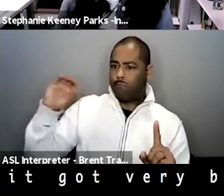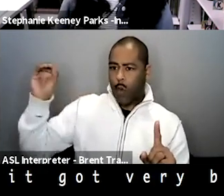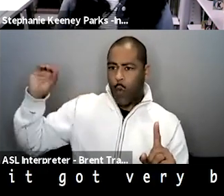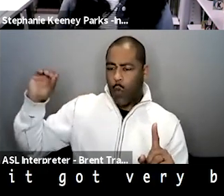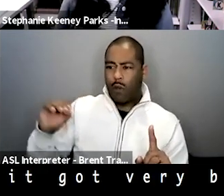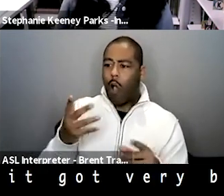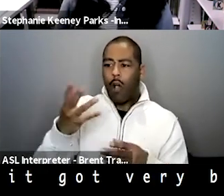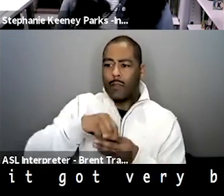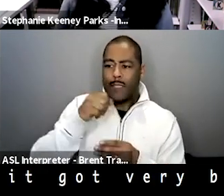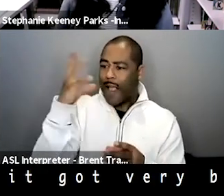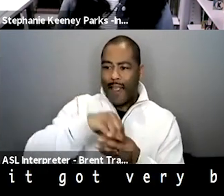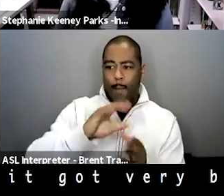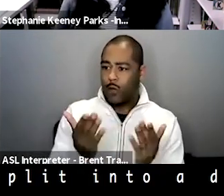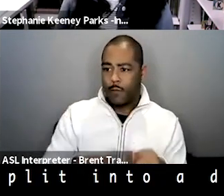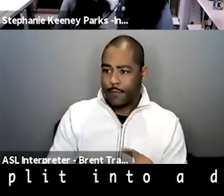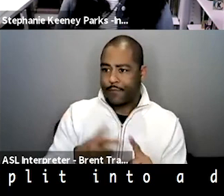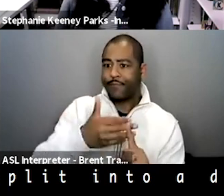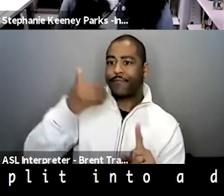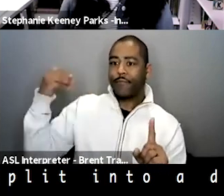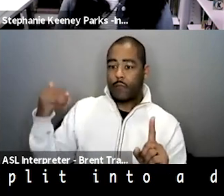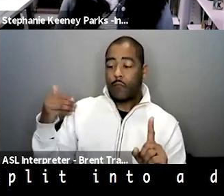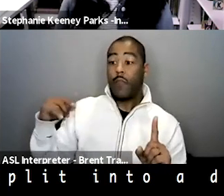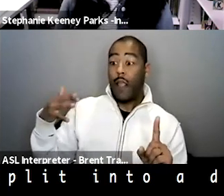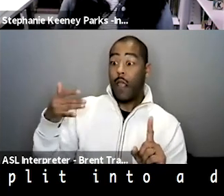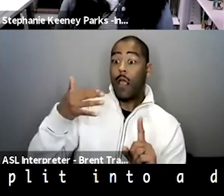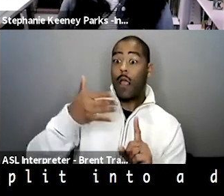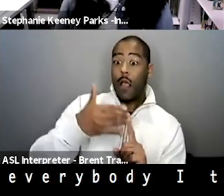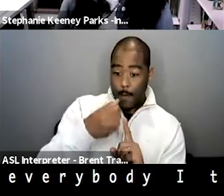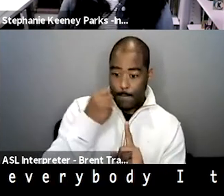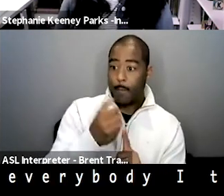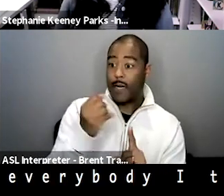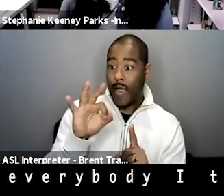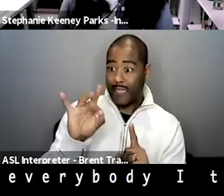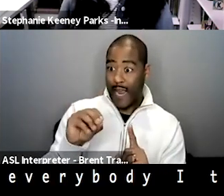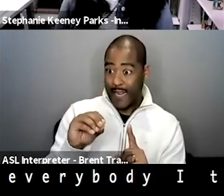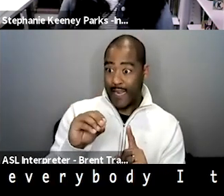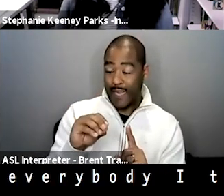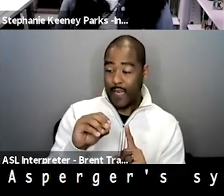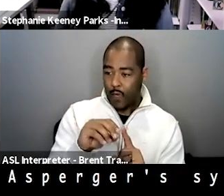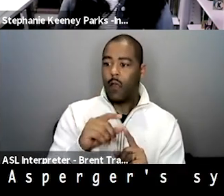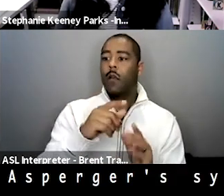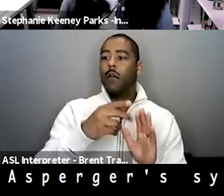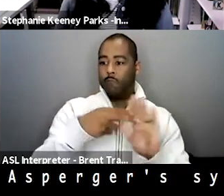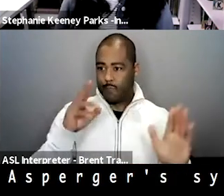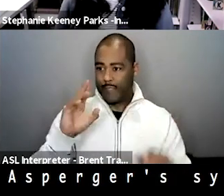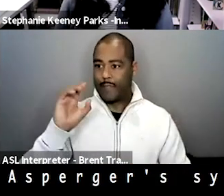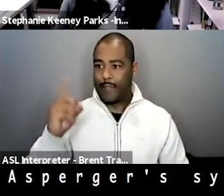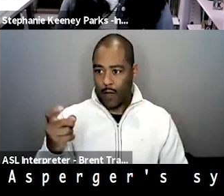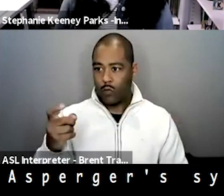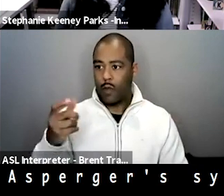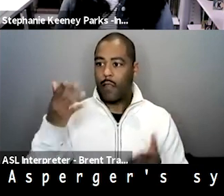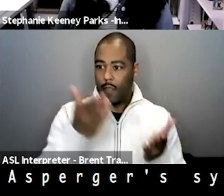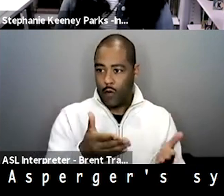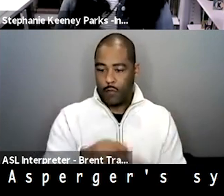for a time. And then it got very broad. And then it's split into different parts. So everybody, I think, has heard of